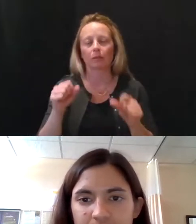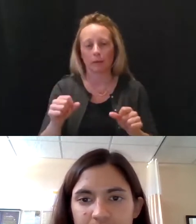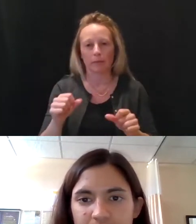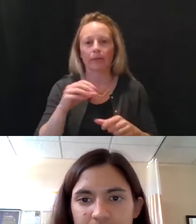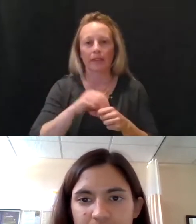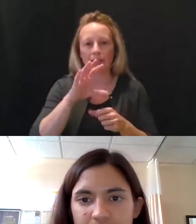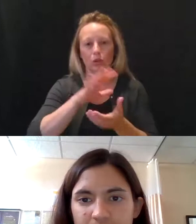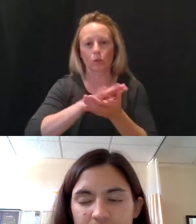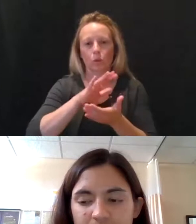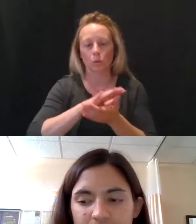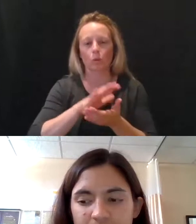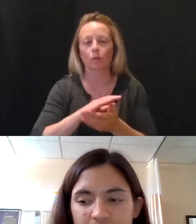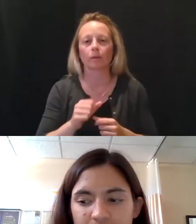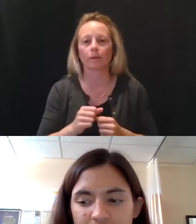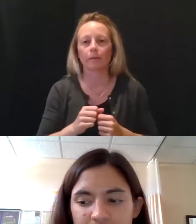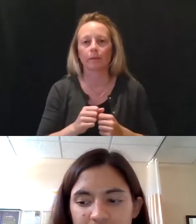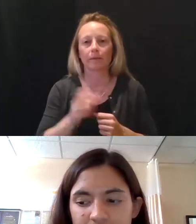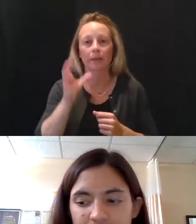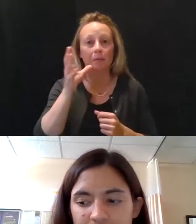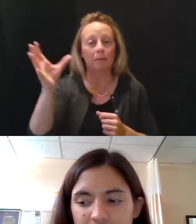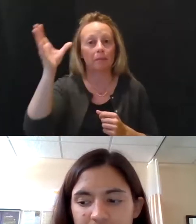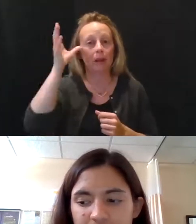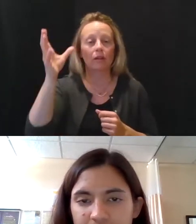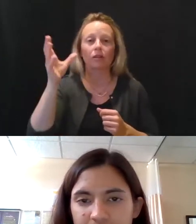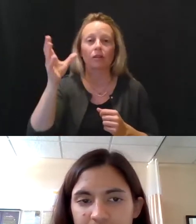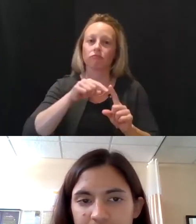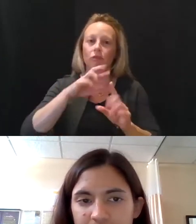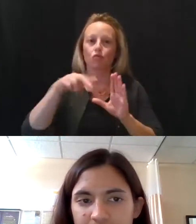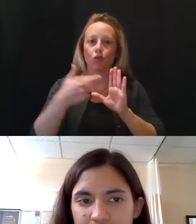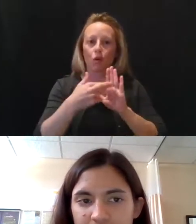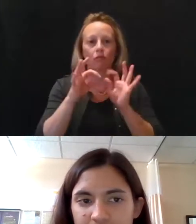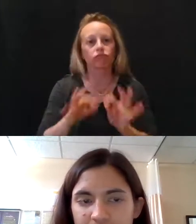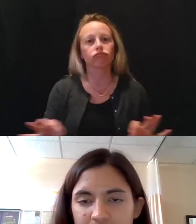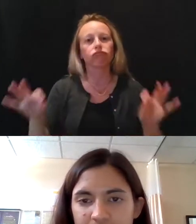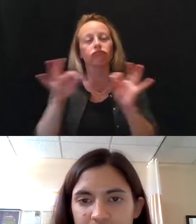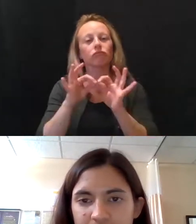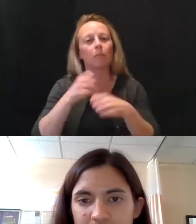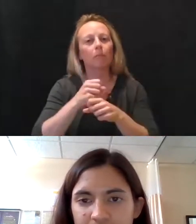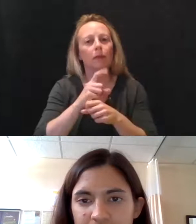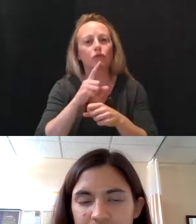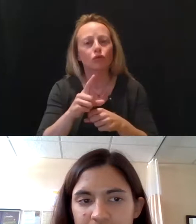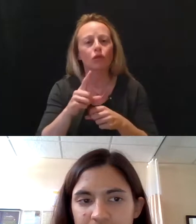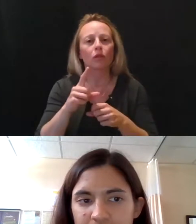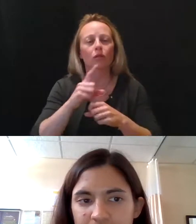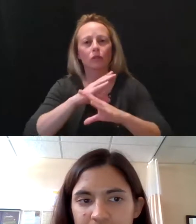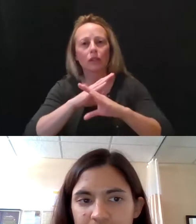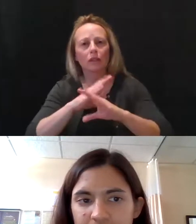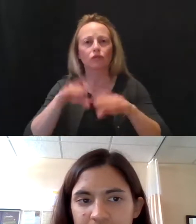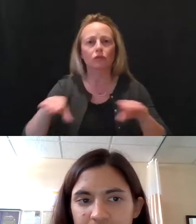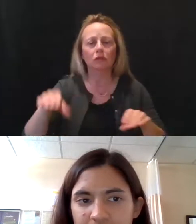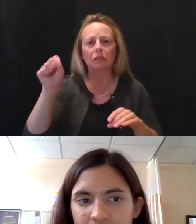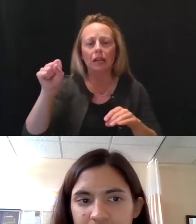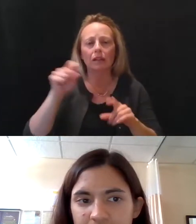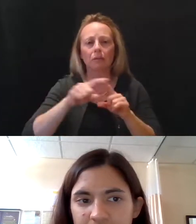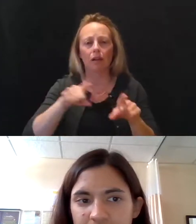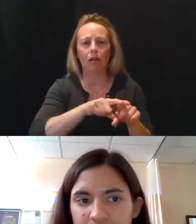their school buildings. Parents play a large role, not only in protecting children during the pandemic, but also